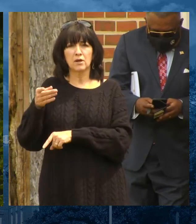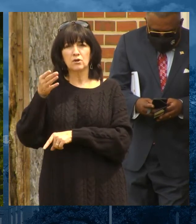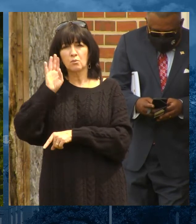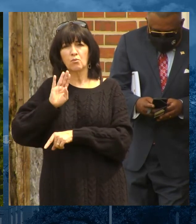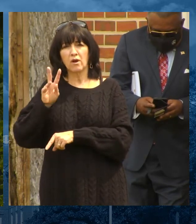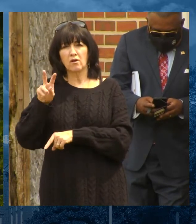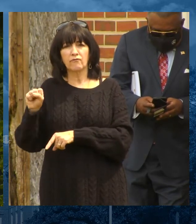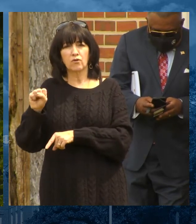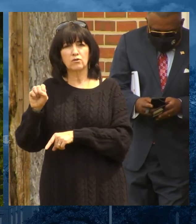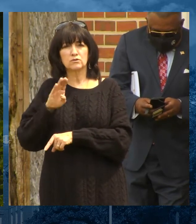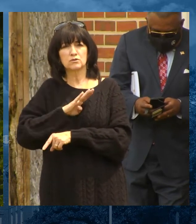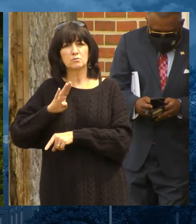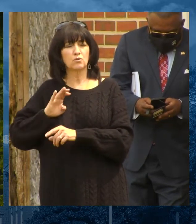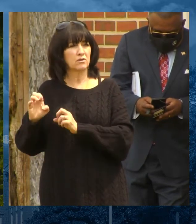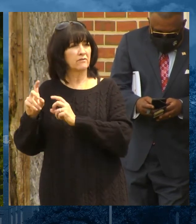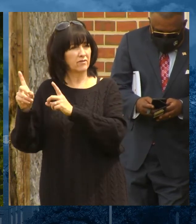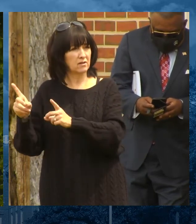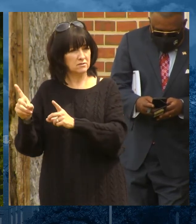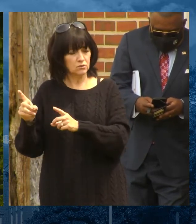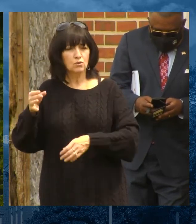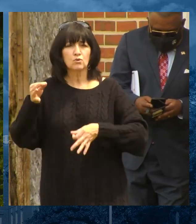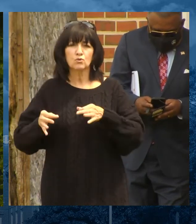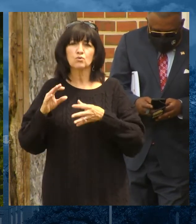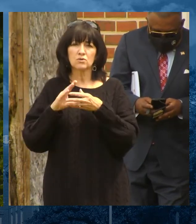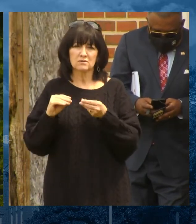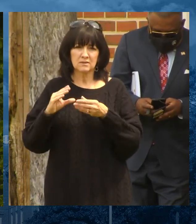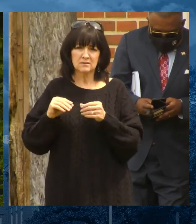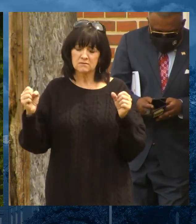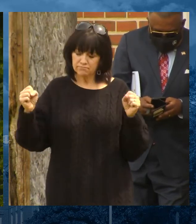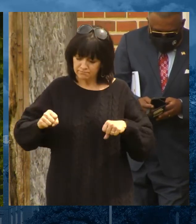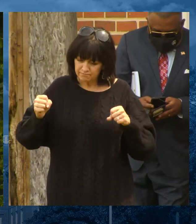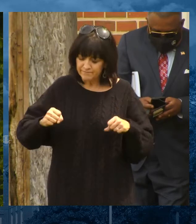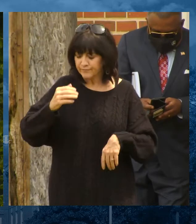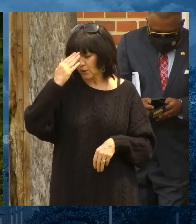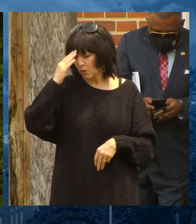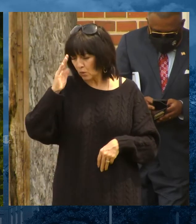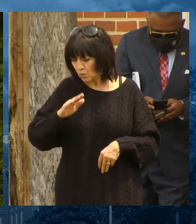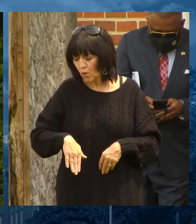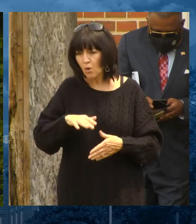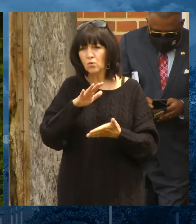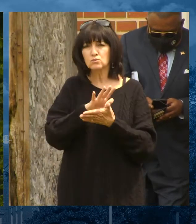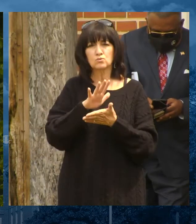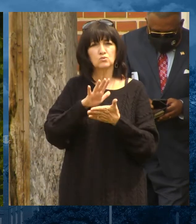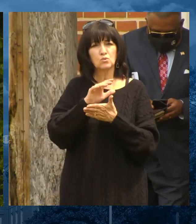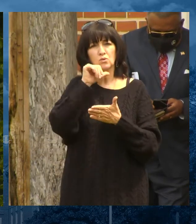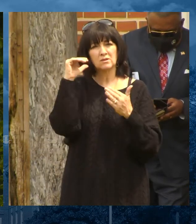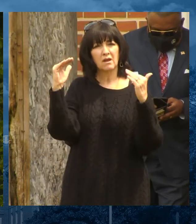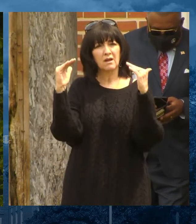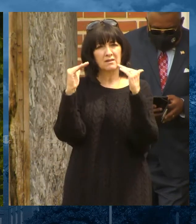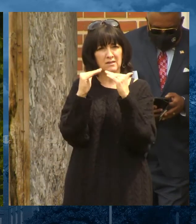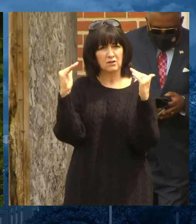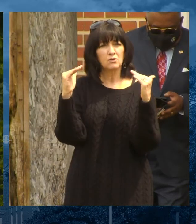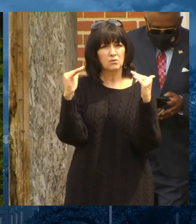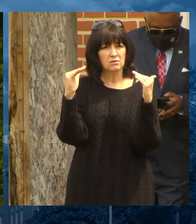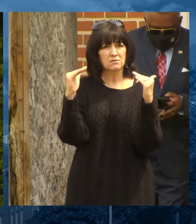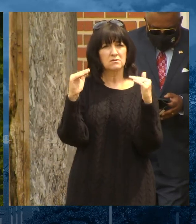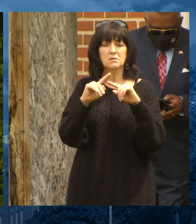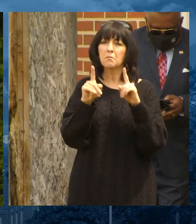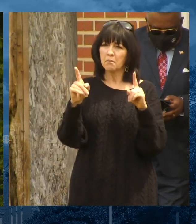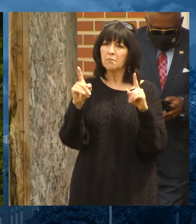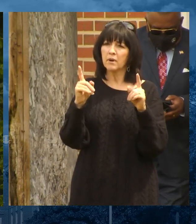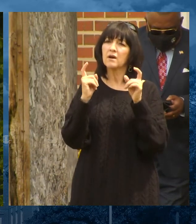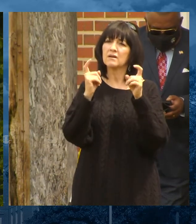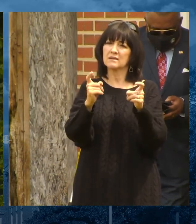said, yeah, we know that the schools are unequal, but let's give the state time to bring the